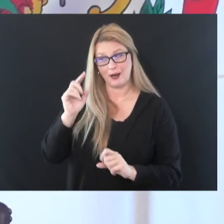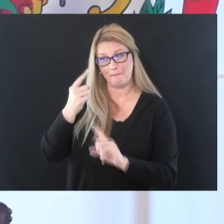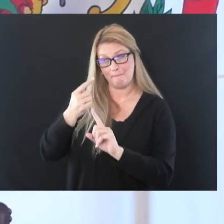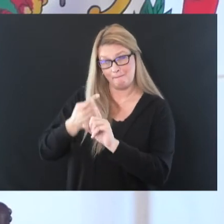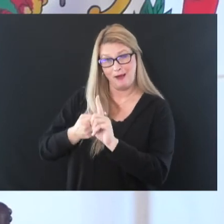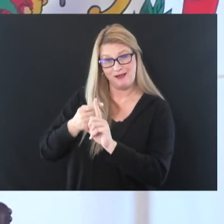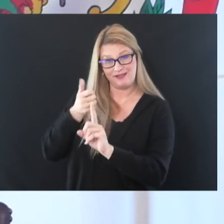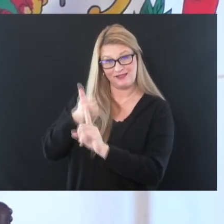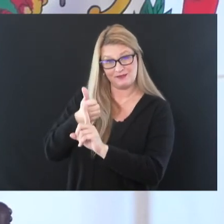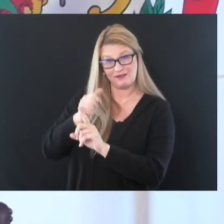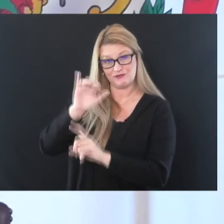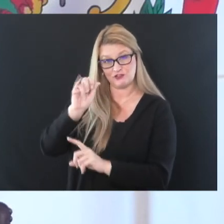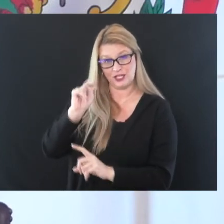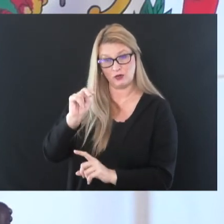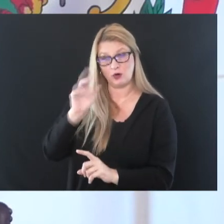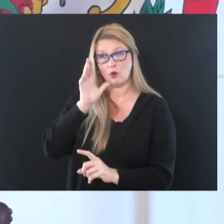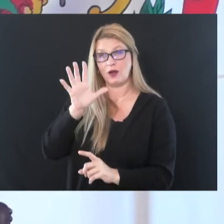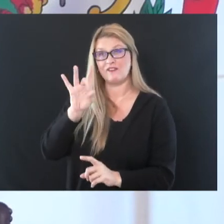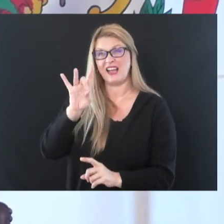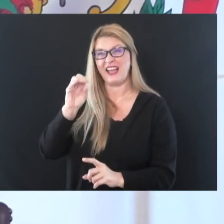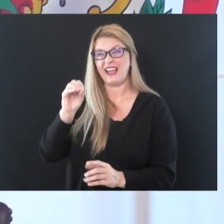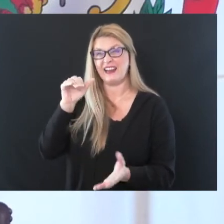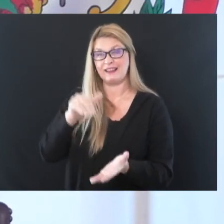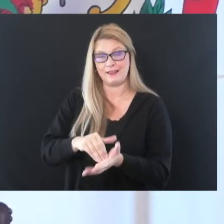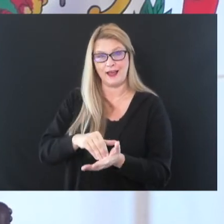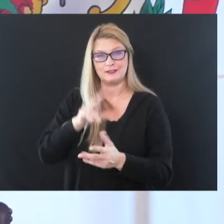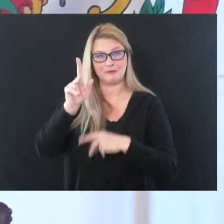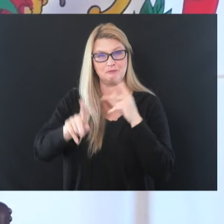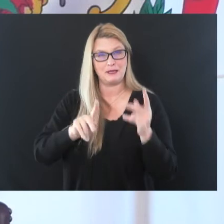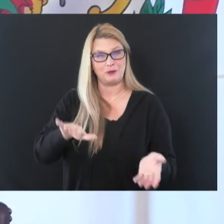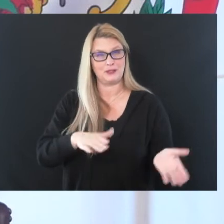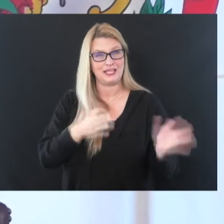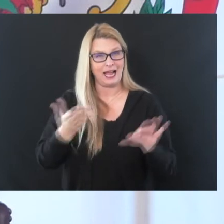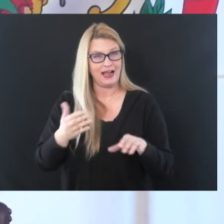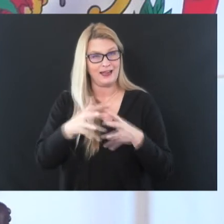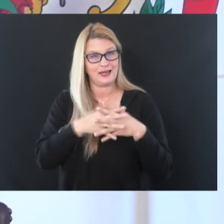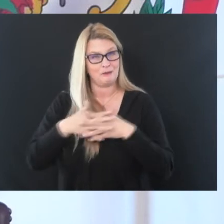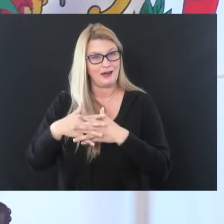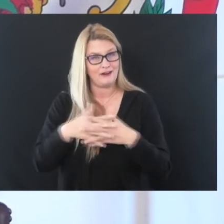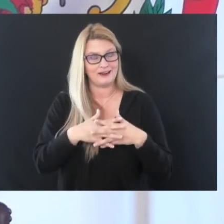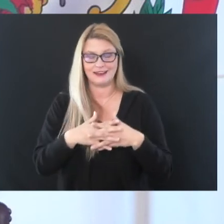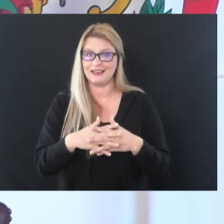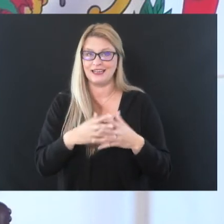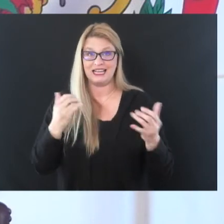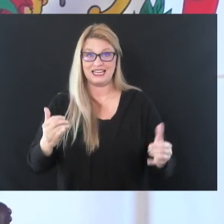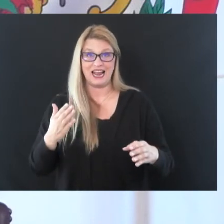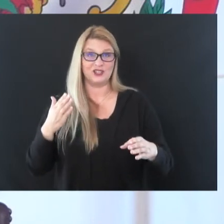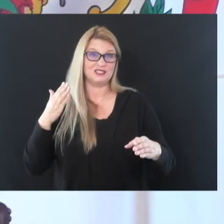lose 80,000 plus Americans. We have greatly surpassed now